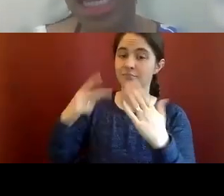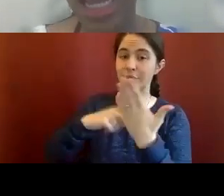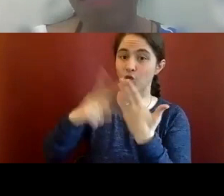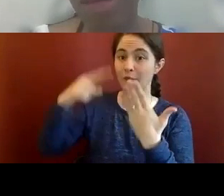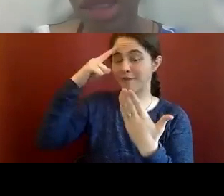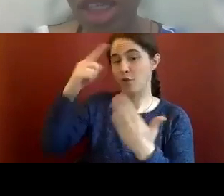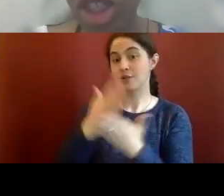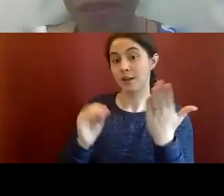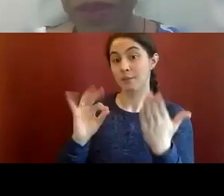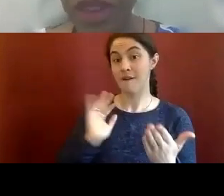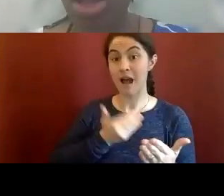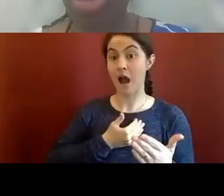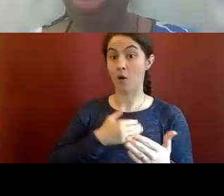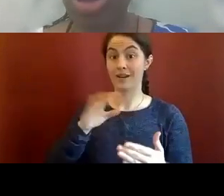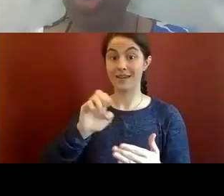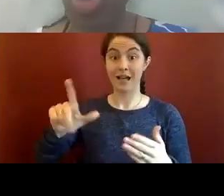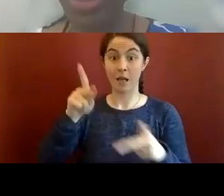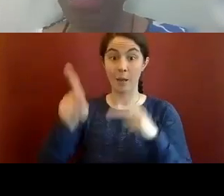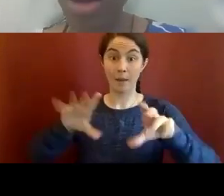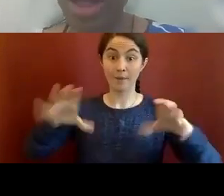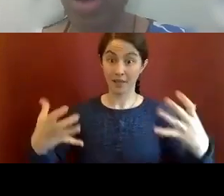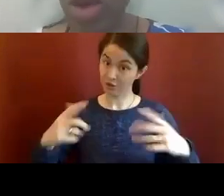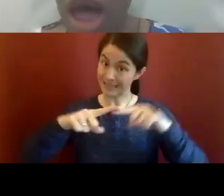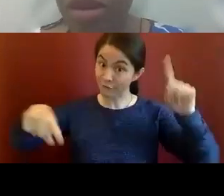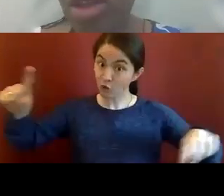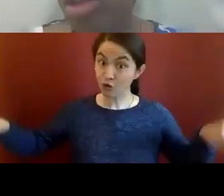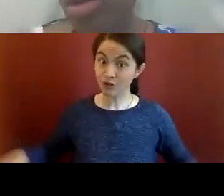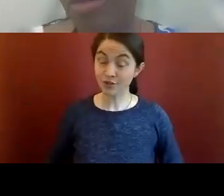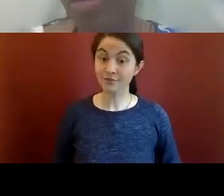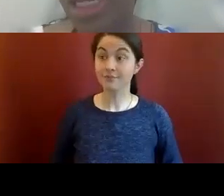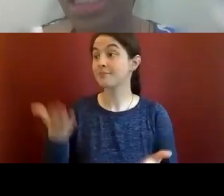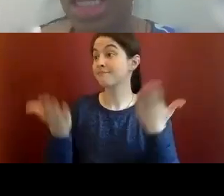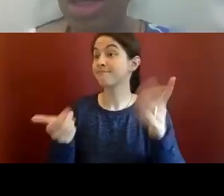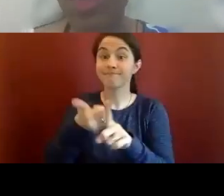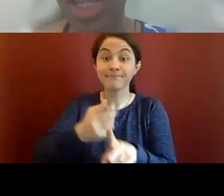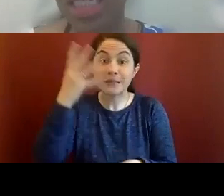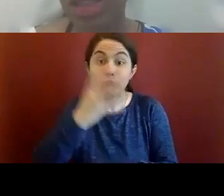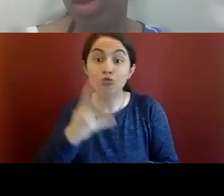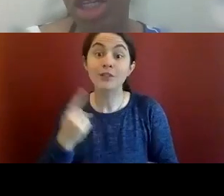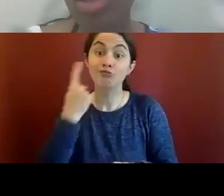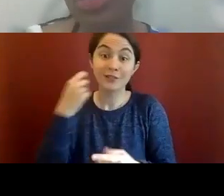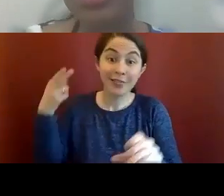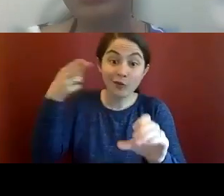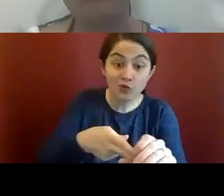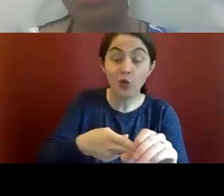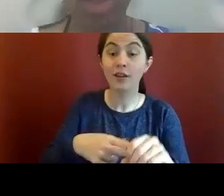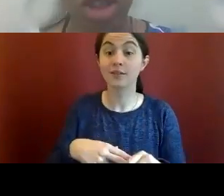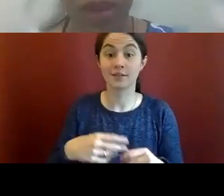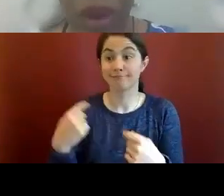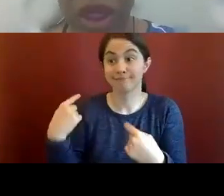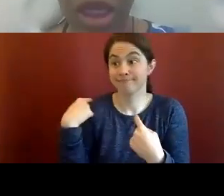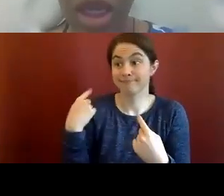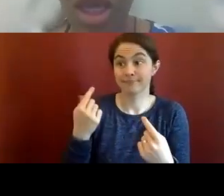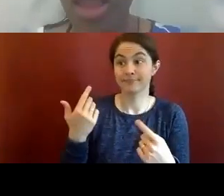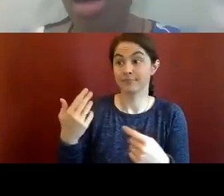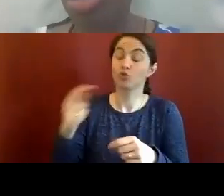diverse EL population. So students who are immigrant newcomers, so they've been into the US for less than 2 years, they need some special